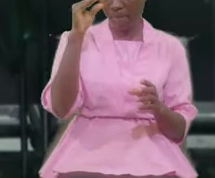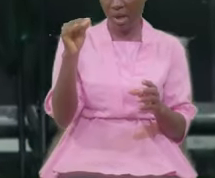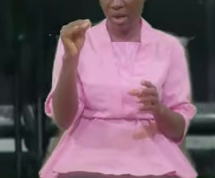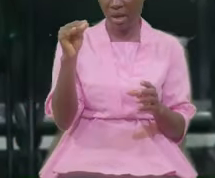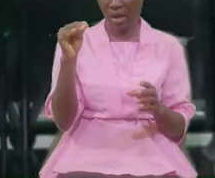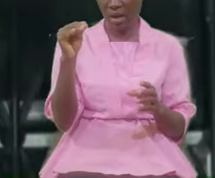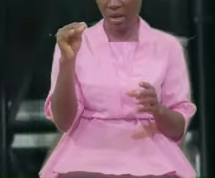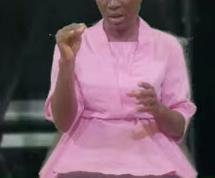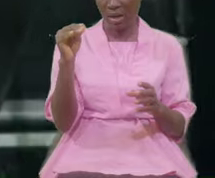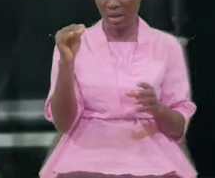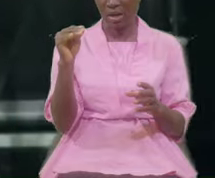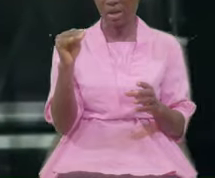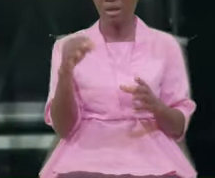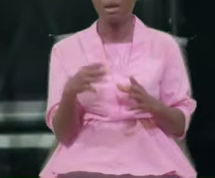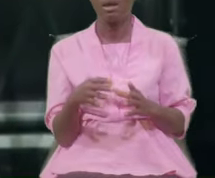man